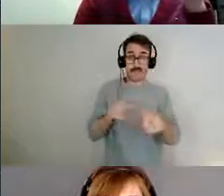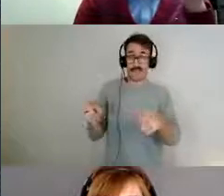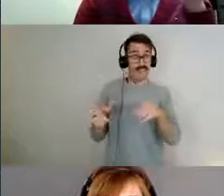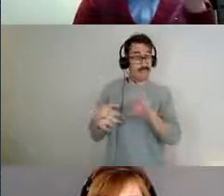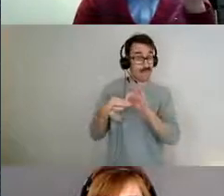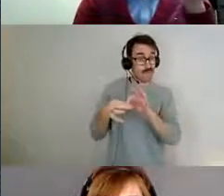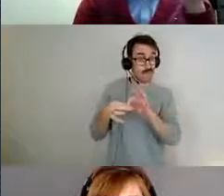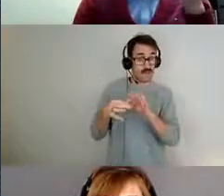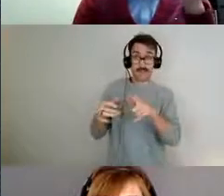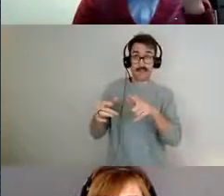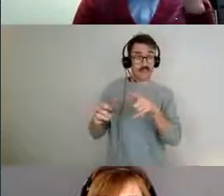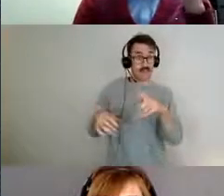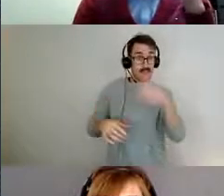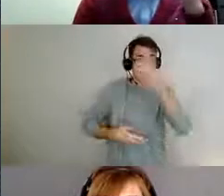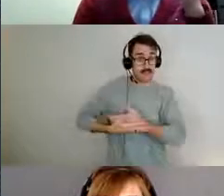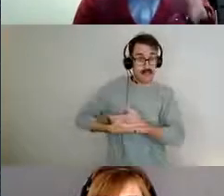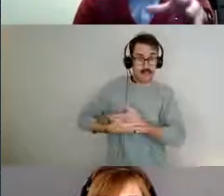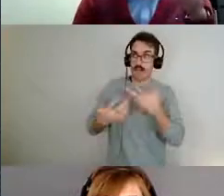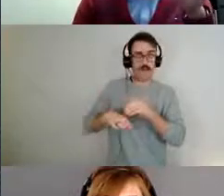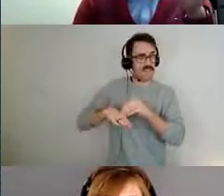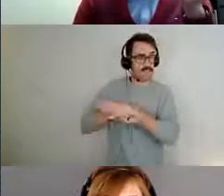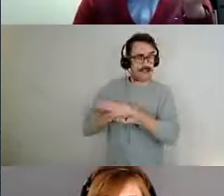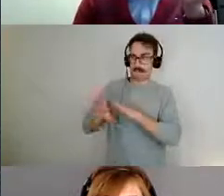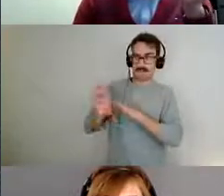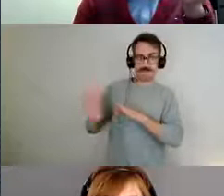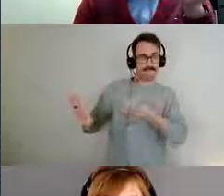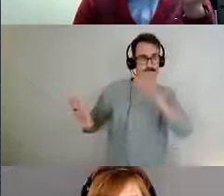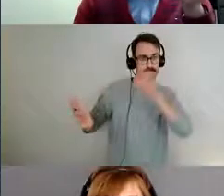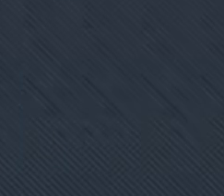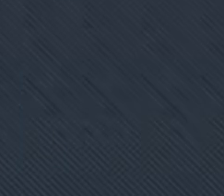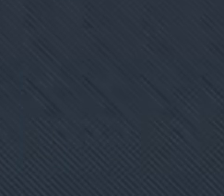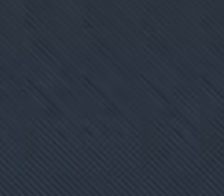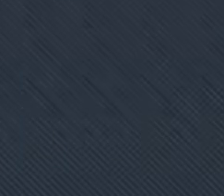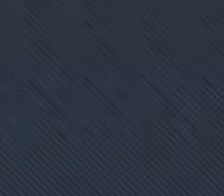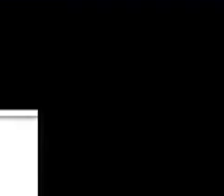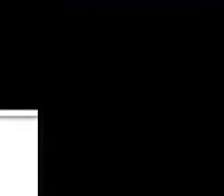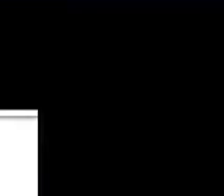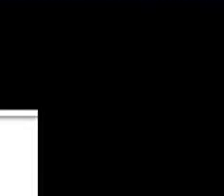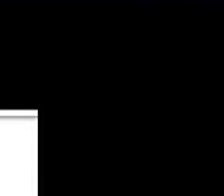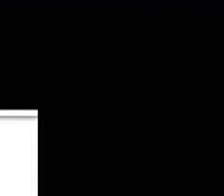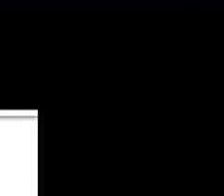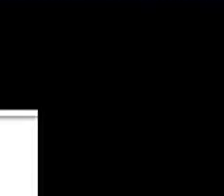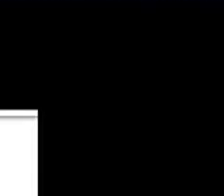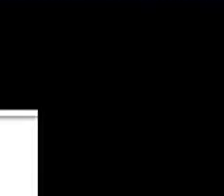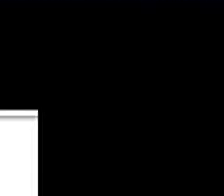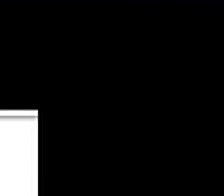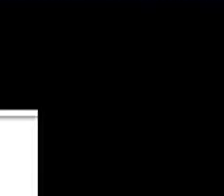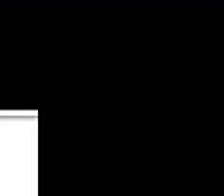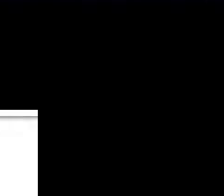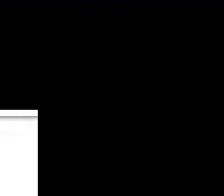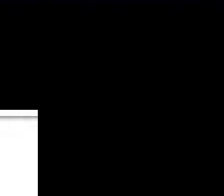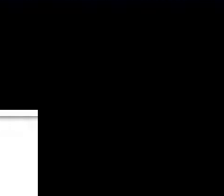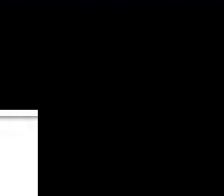his adult son, who clearly is not working and living off of